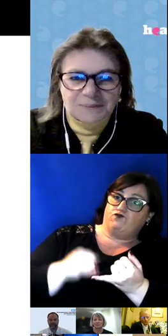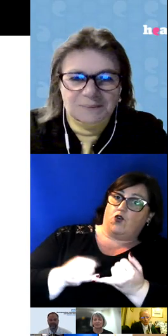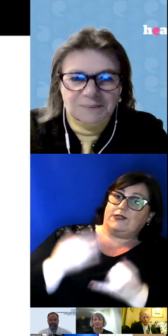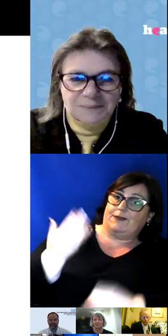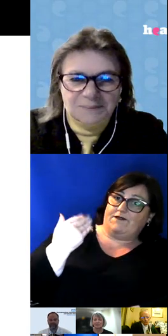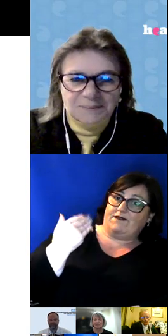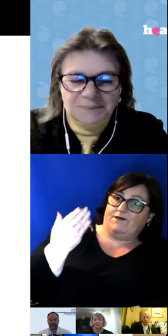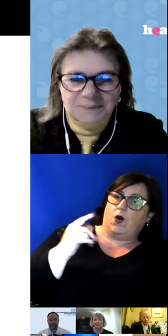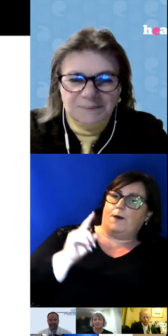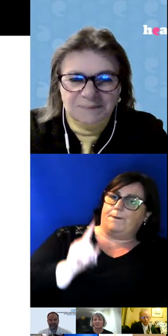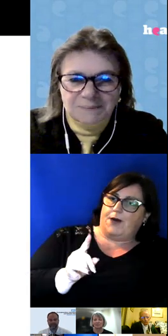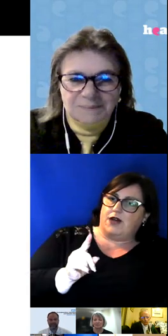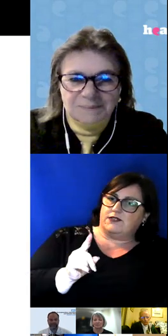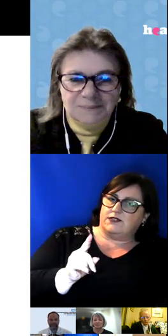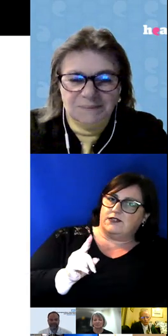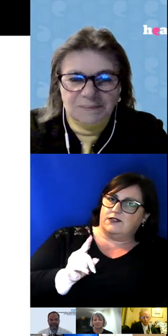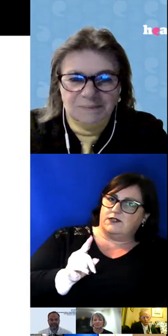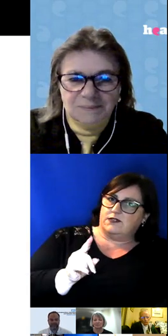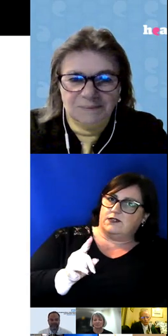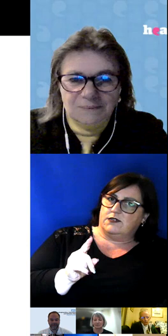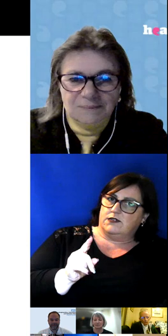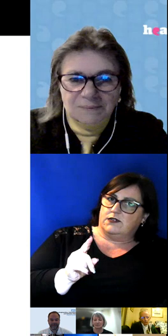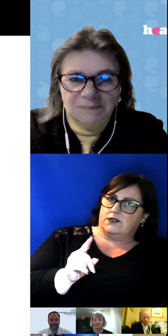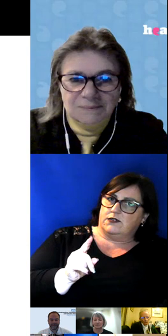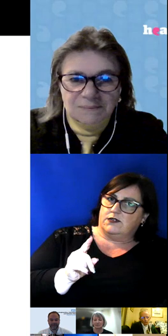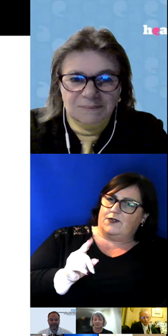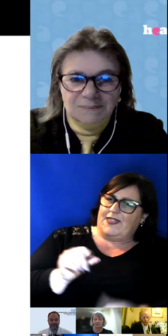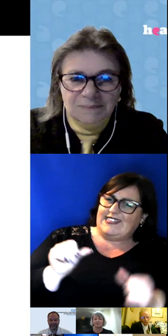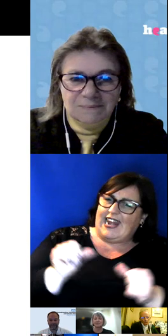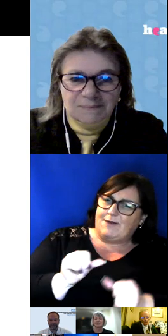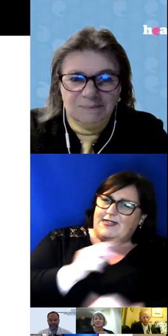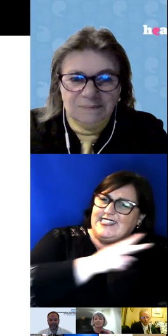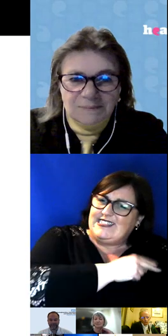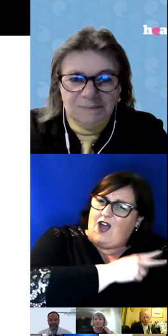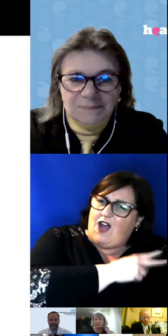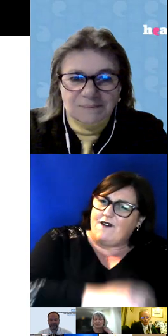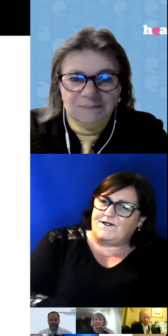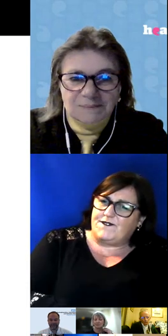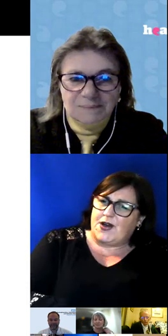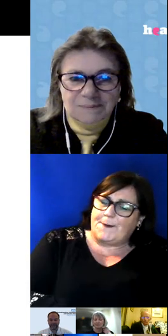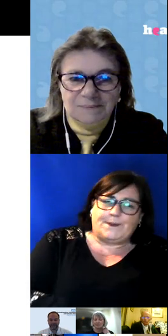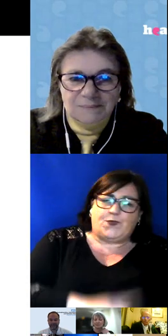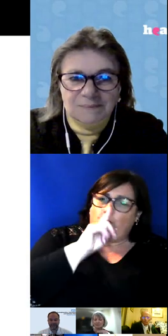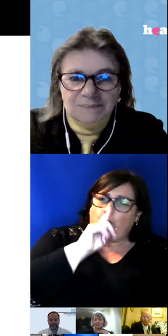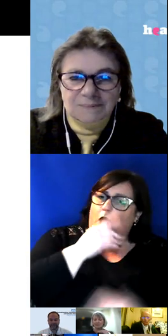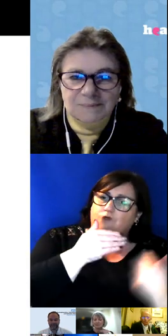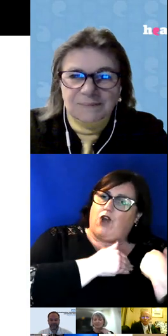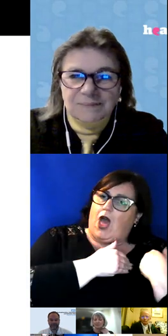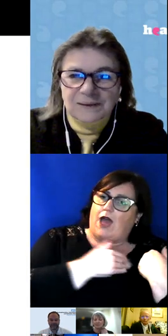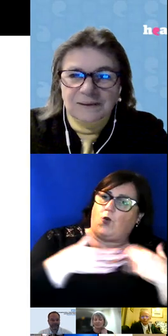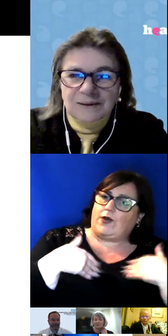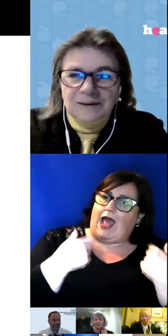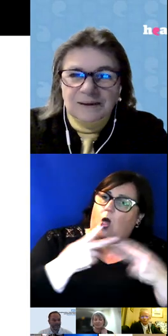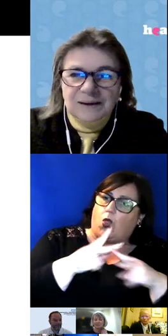limited number of staff to be able to engage, you're going to need more than just Health Watch. So how are you going to do it?